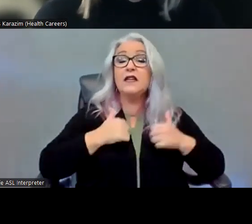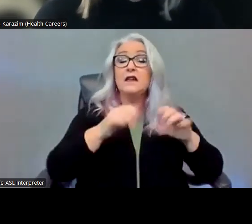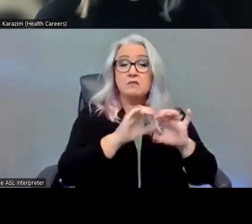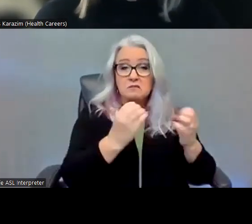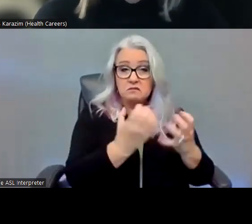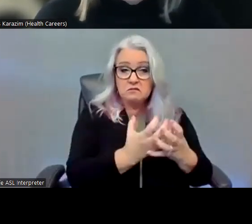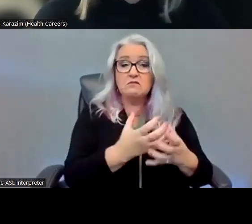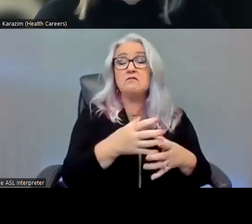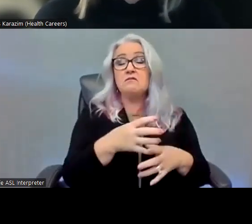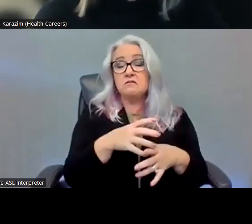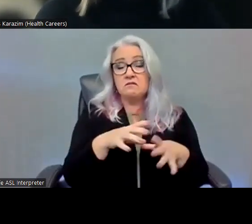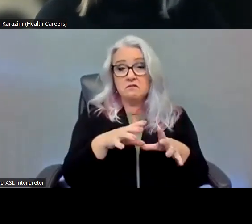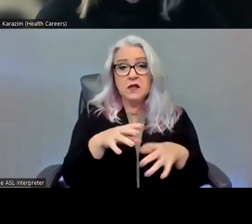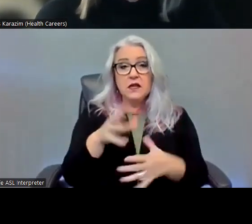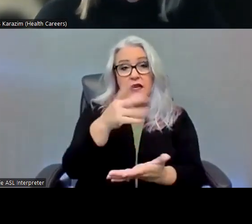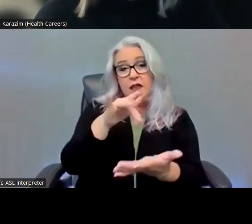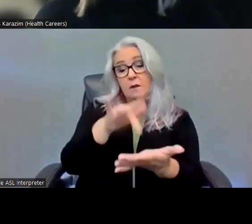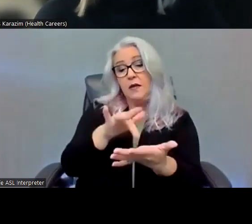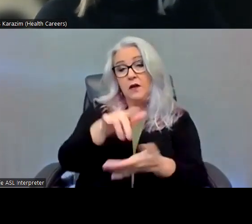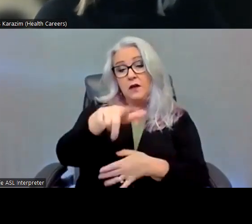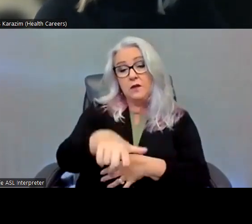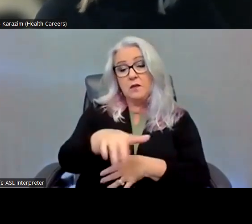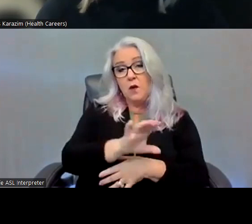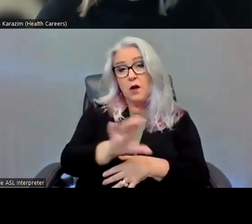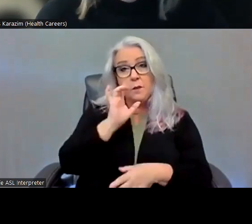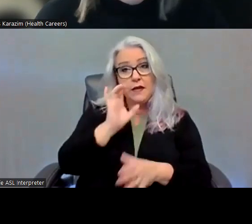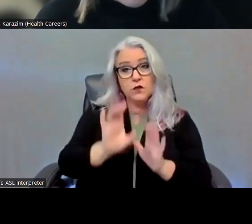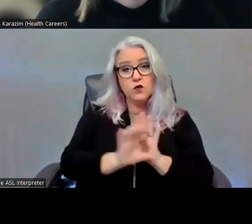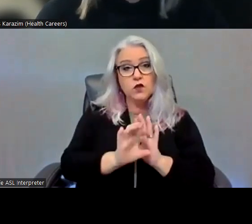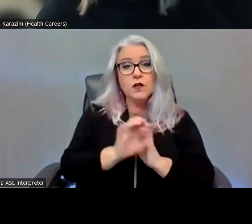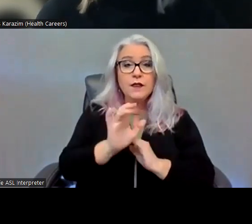organization. In the middle lower, that is a